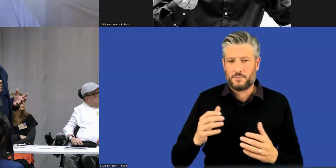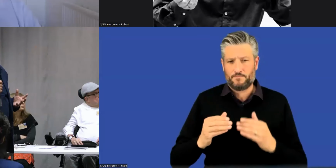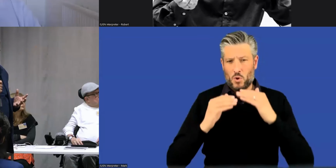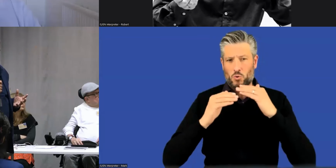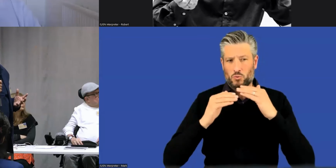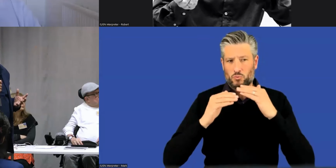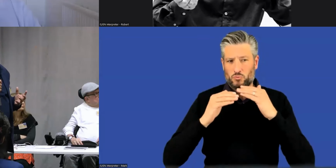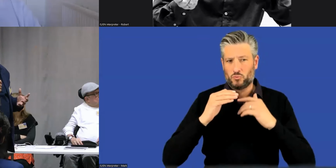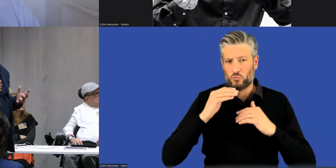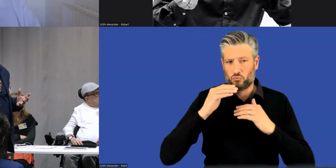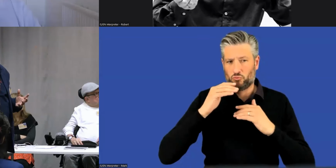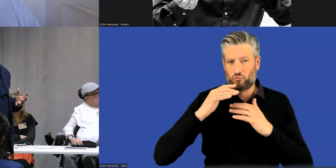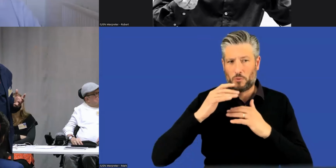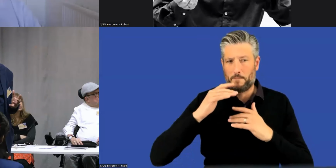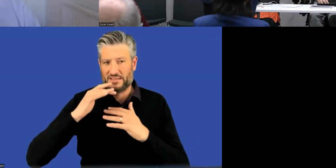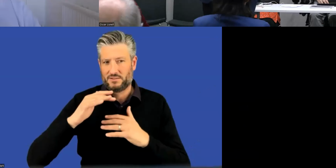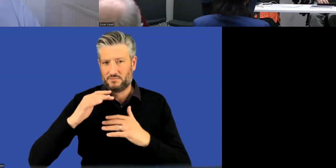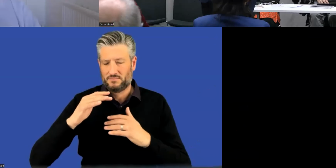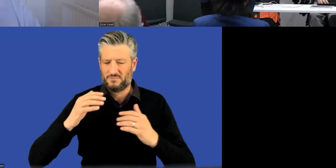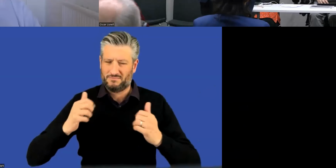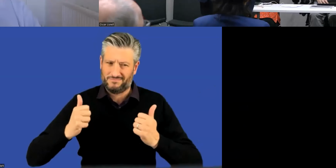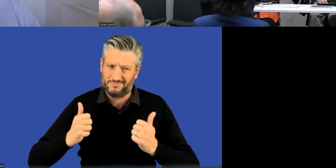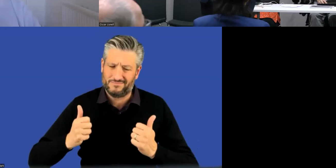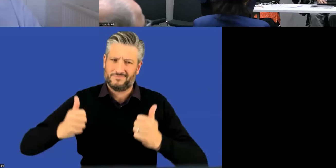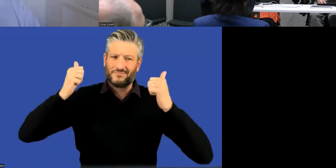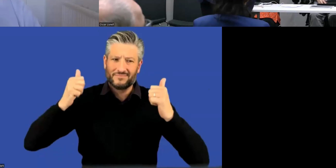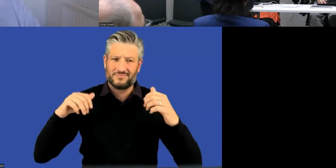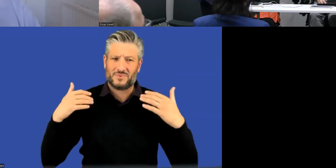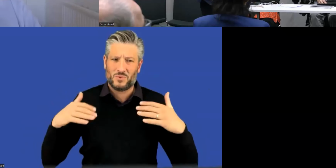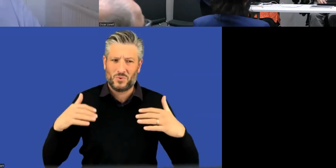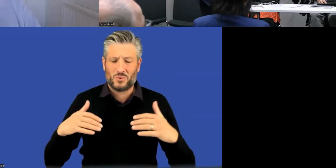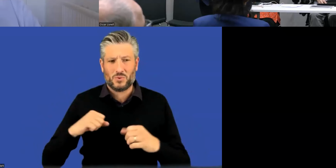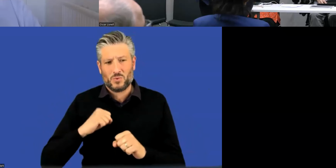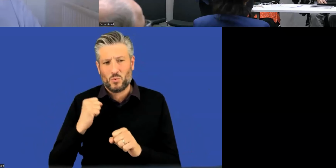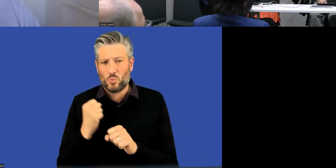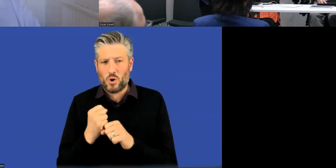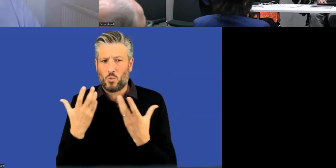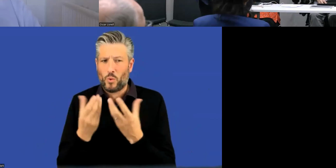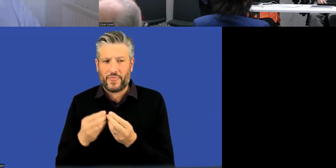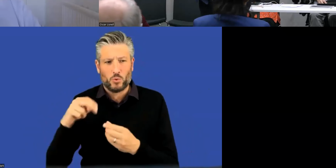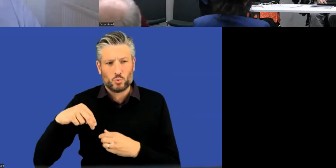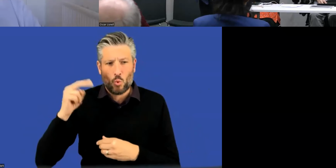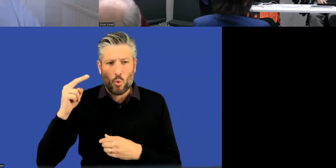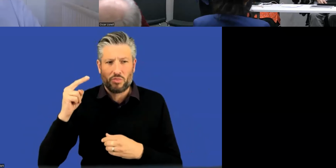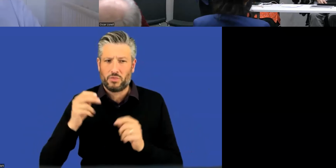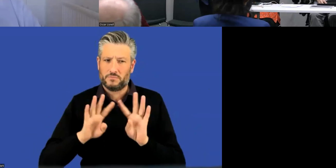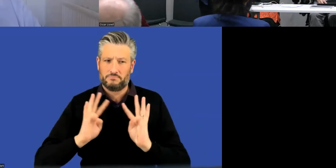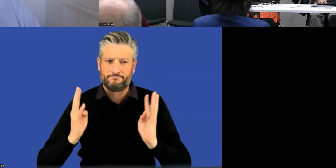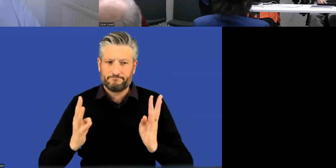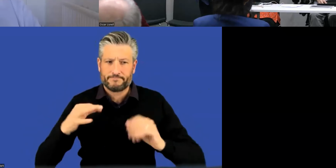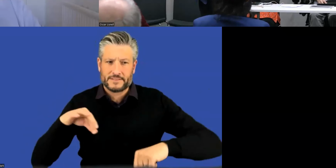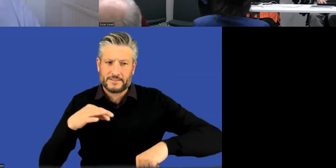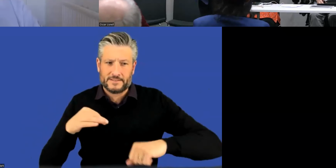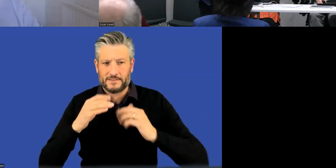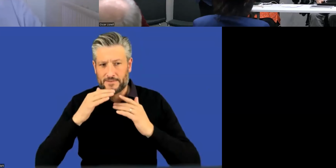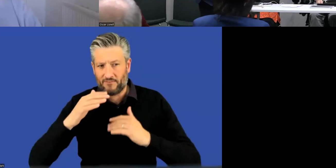symphony orchestras for the Royal Northern Sinfonia, playing the Beethoven Tchaikovsky repertoire to the highest of international standards,